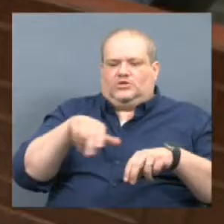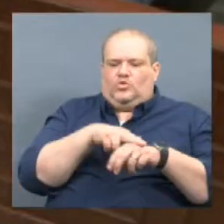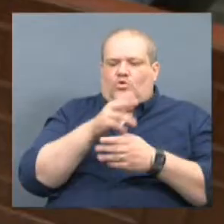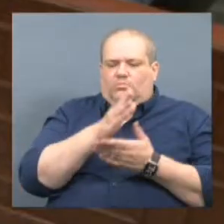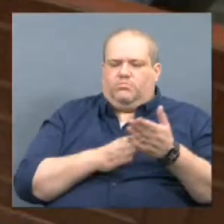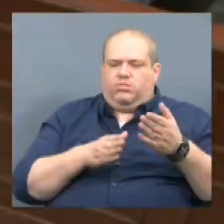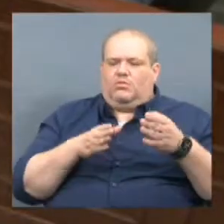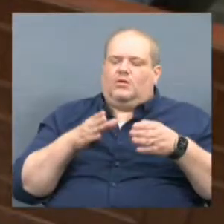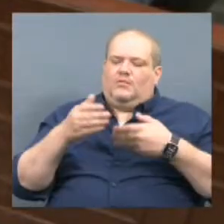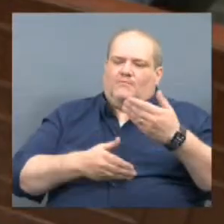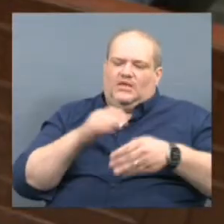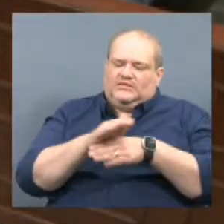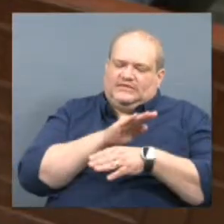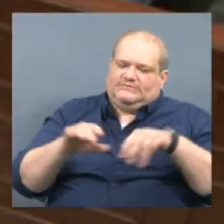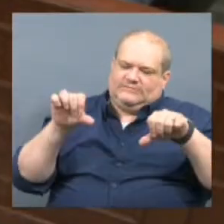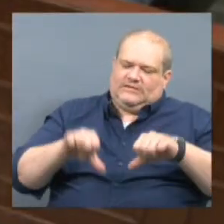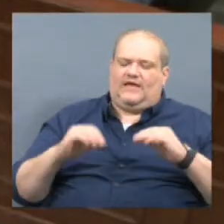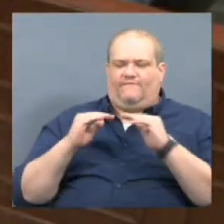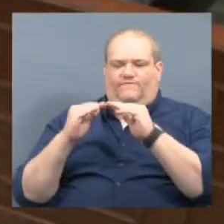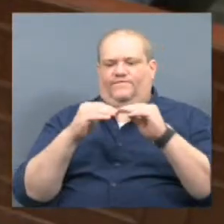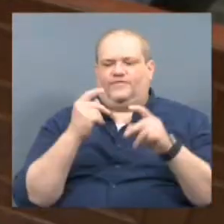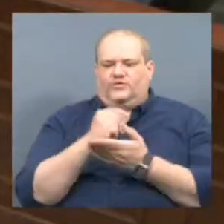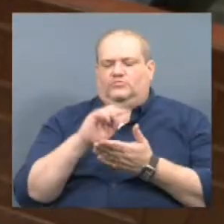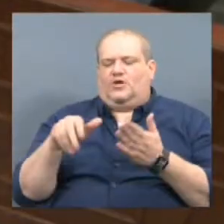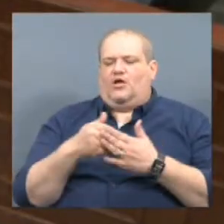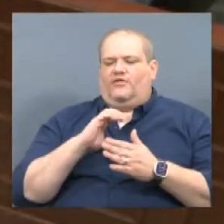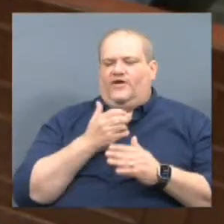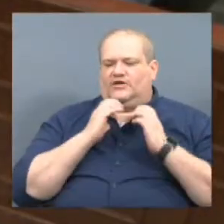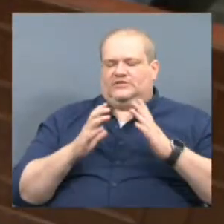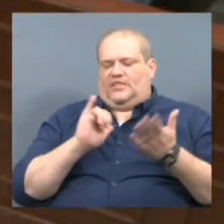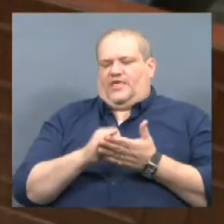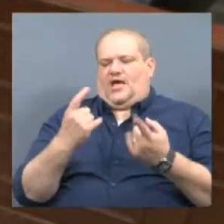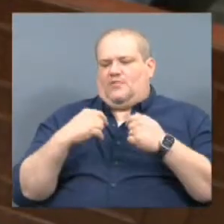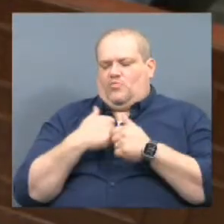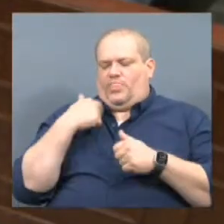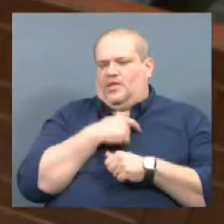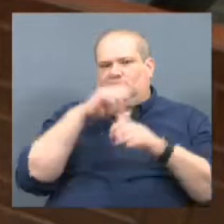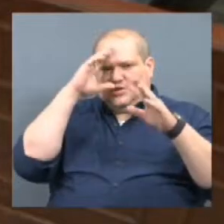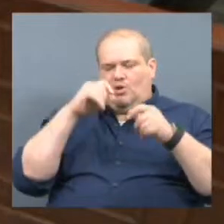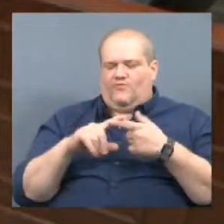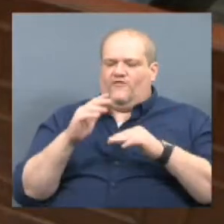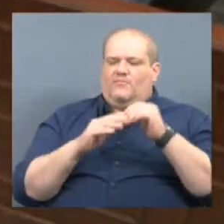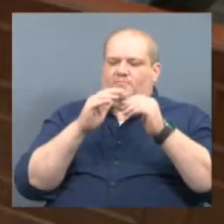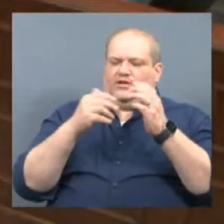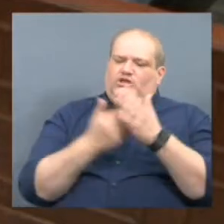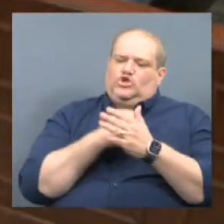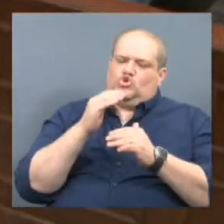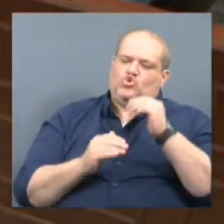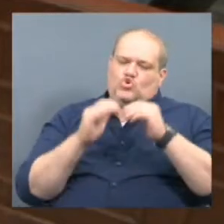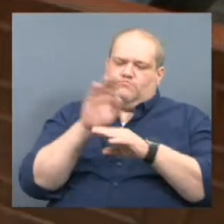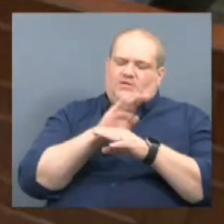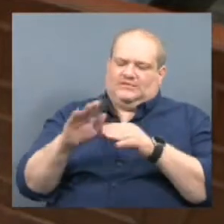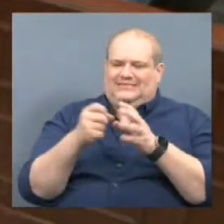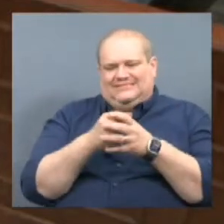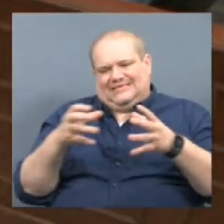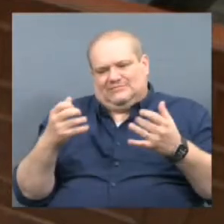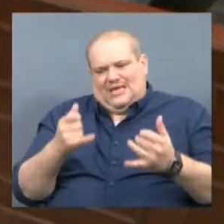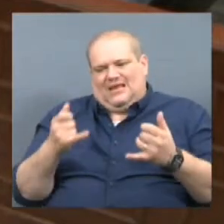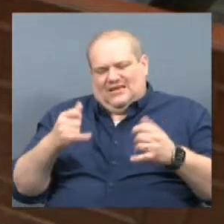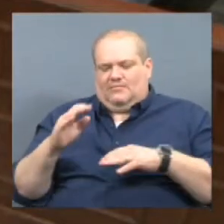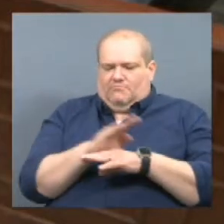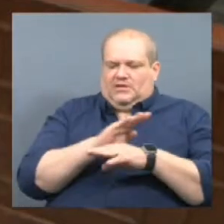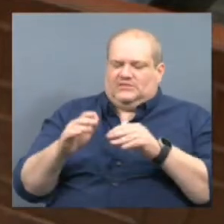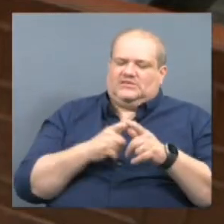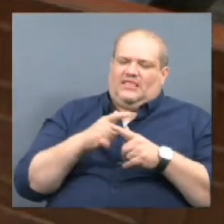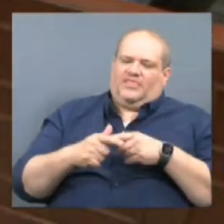in denying the fair and equitable treatment of all our citizens who come to us in hopes of building new businesses, expanding existing ones,